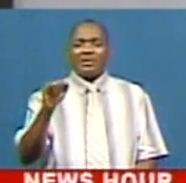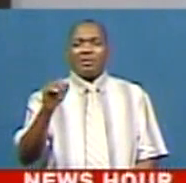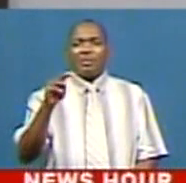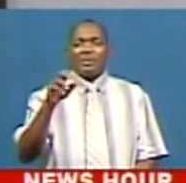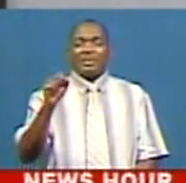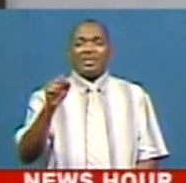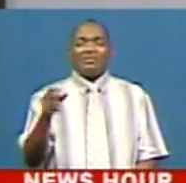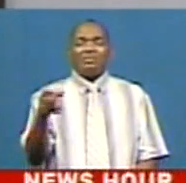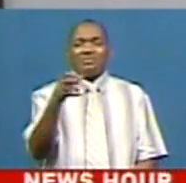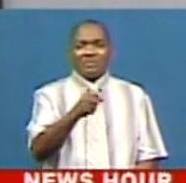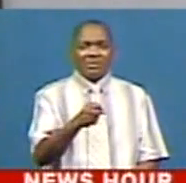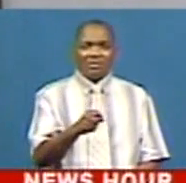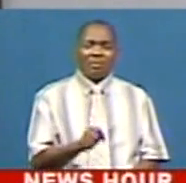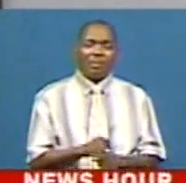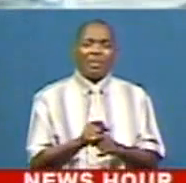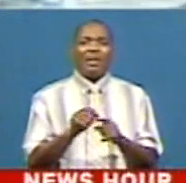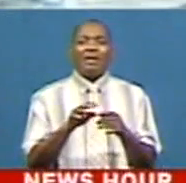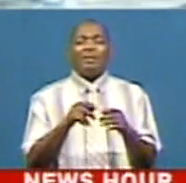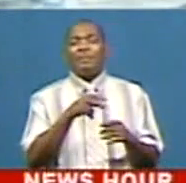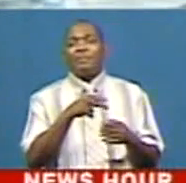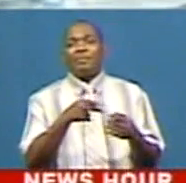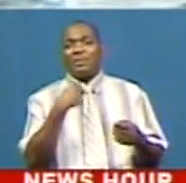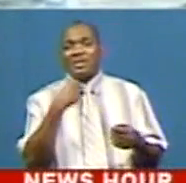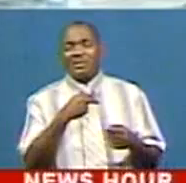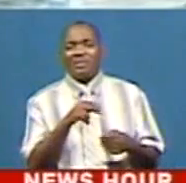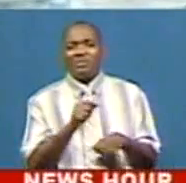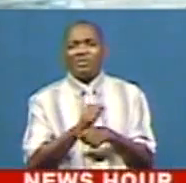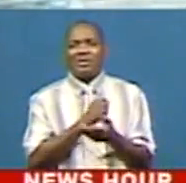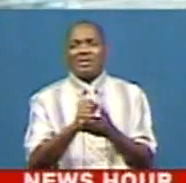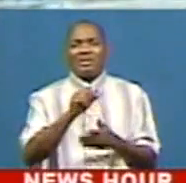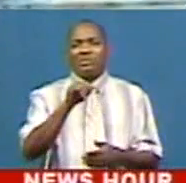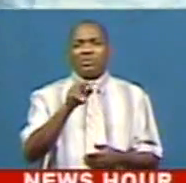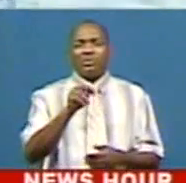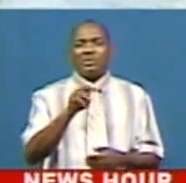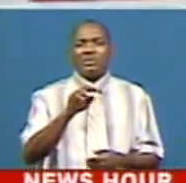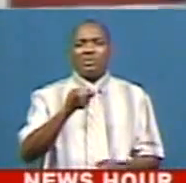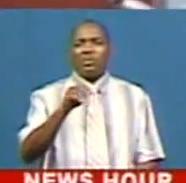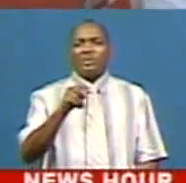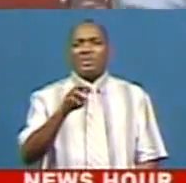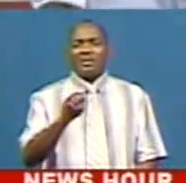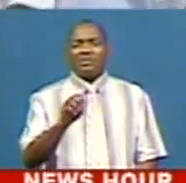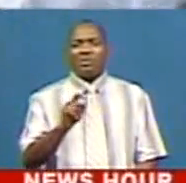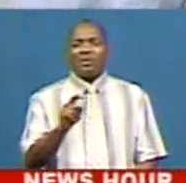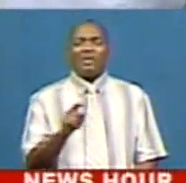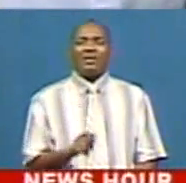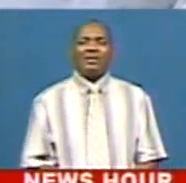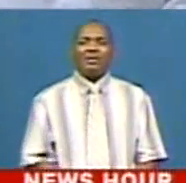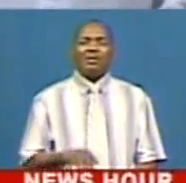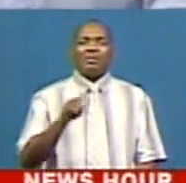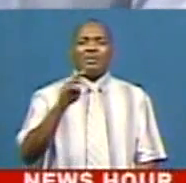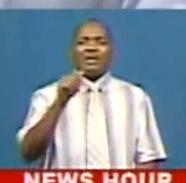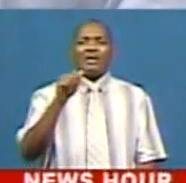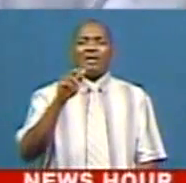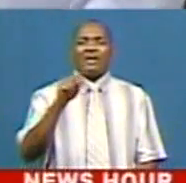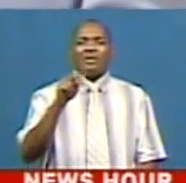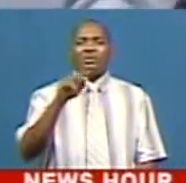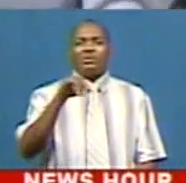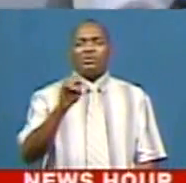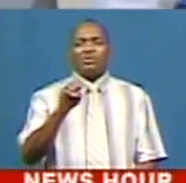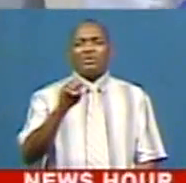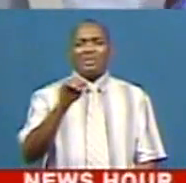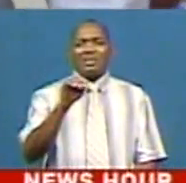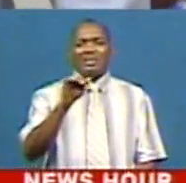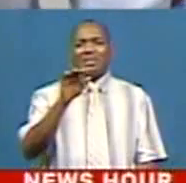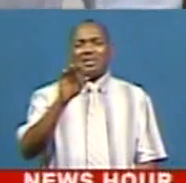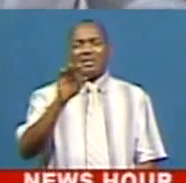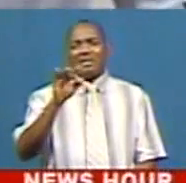was assigned as an associate pastor of St. Joseph's Parish in the Diocese of Banjul from